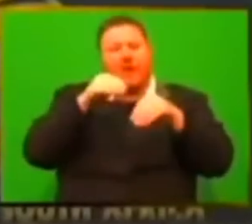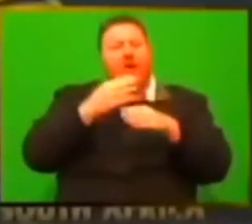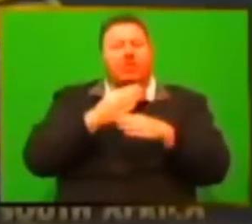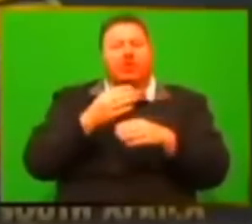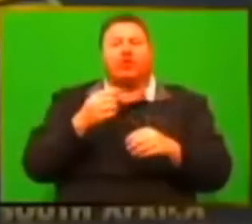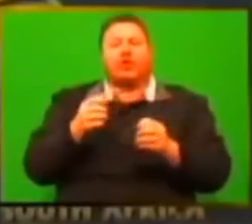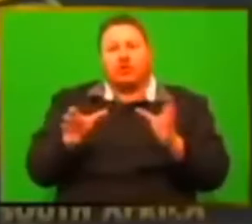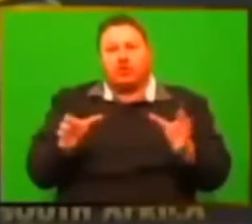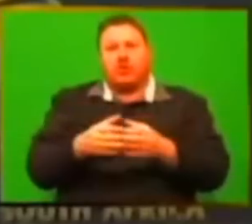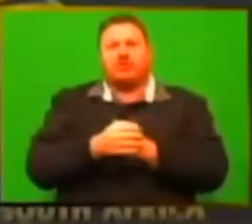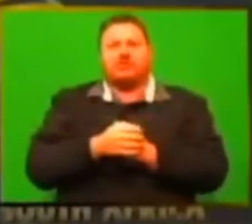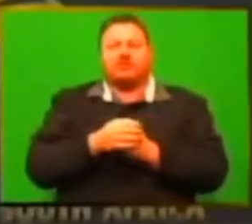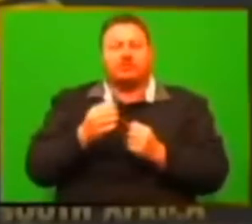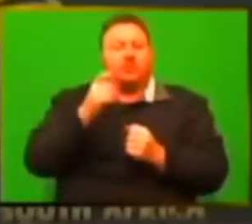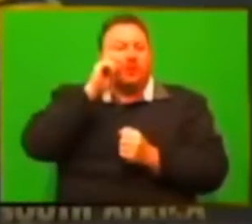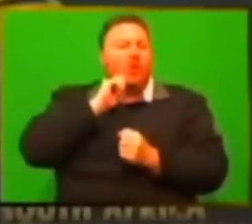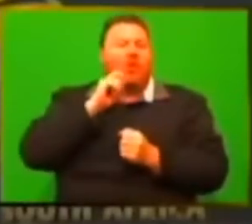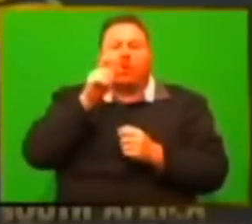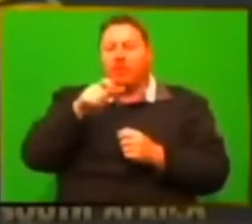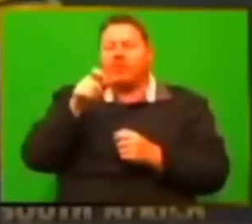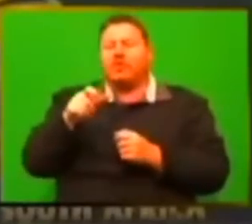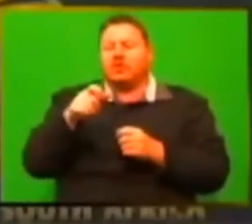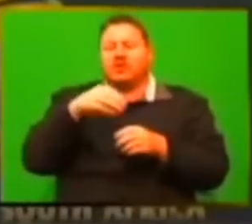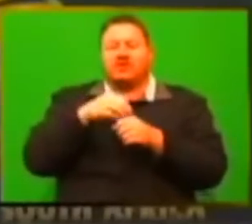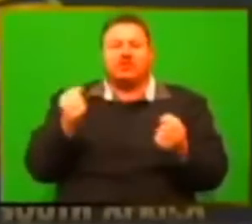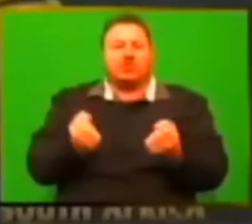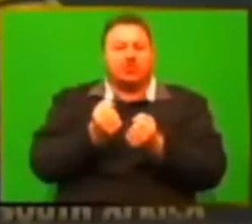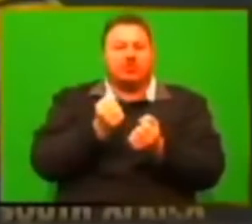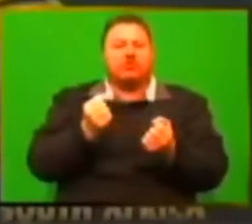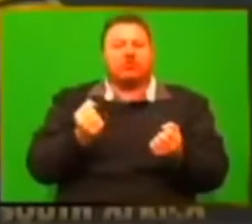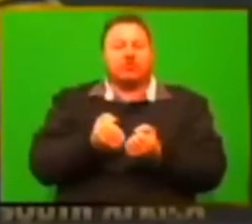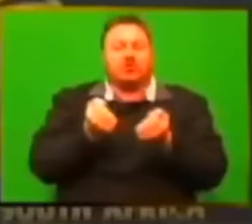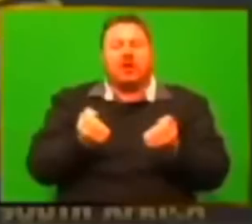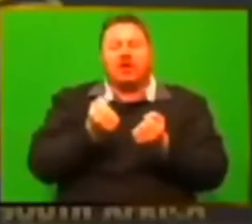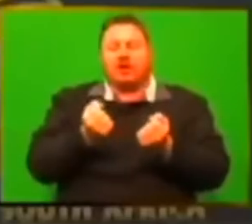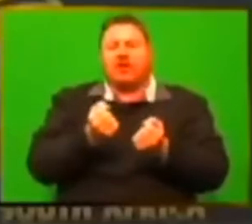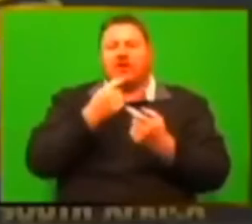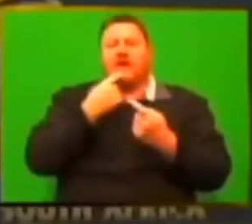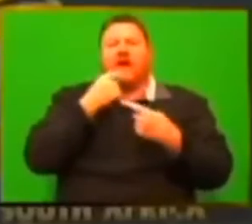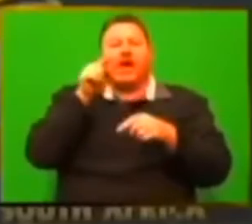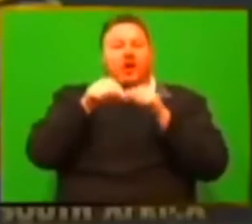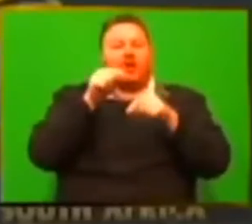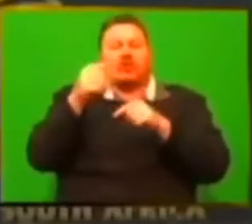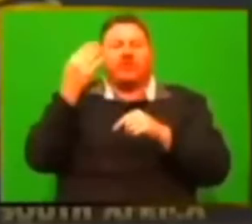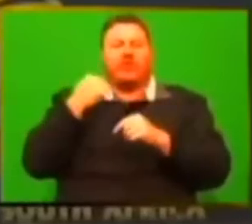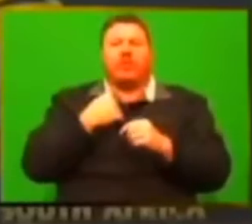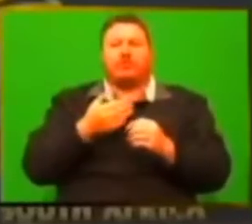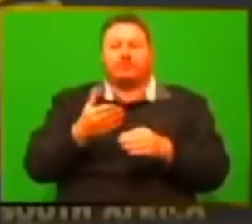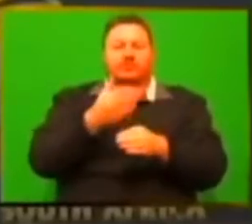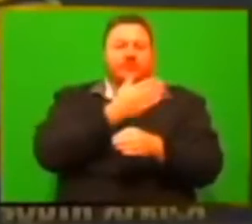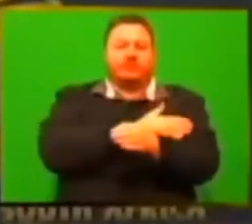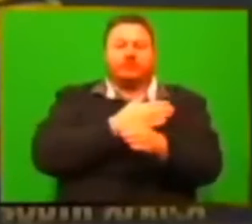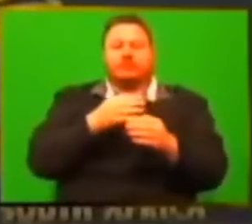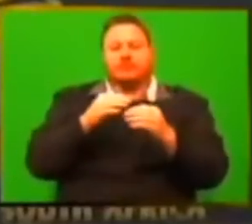the struggle have made allegations before in this house that throughout the struggle against apartheid, you were insulated